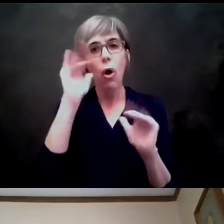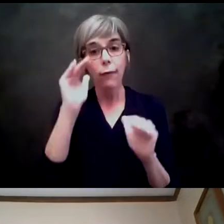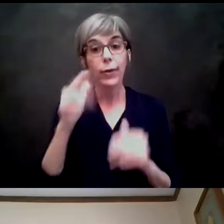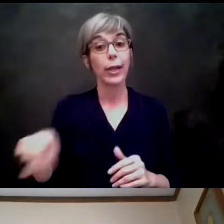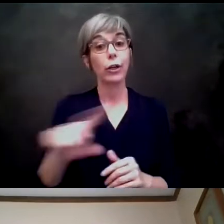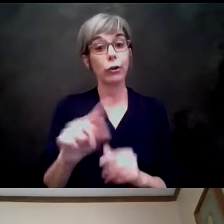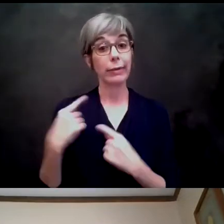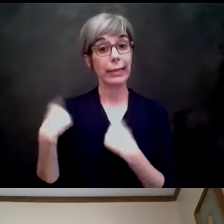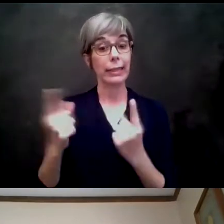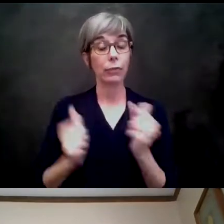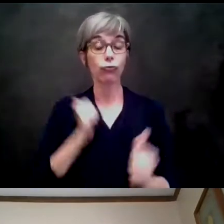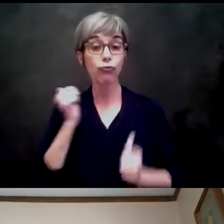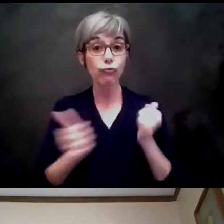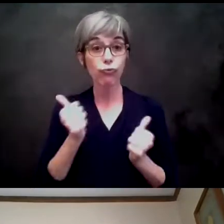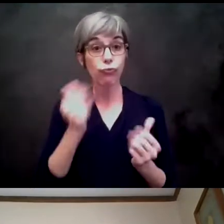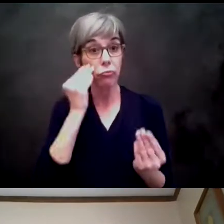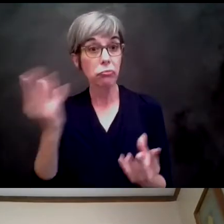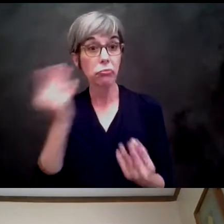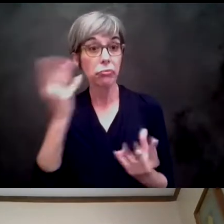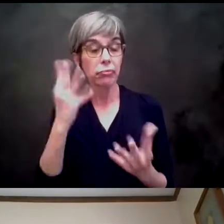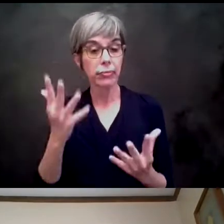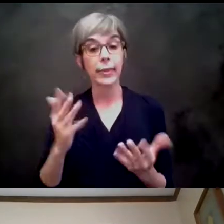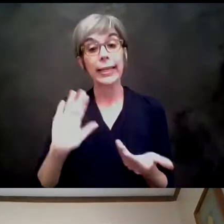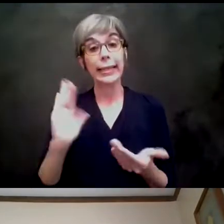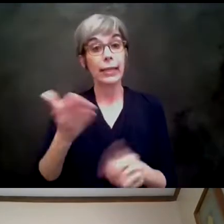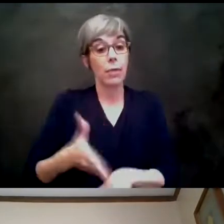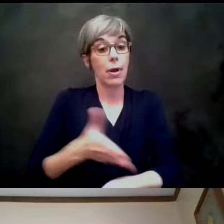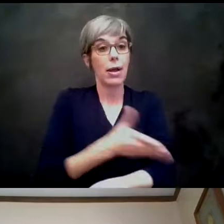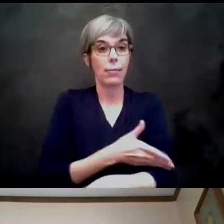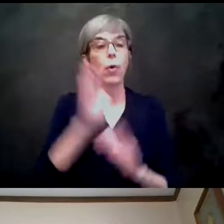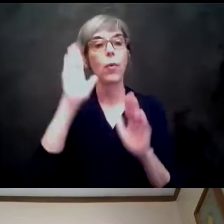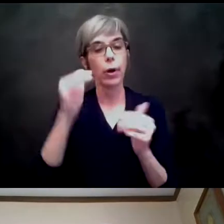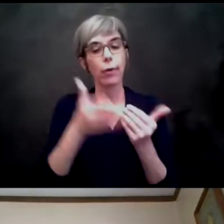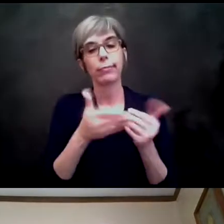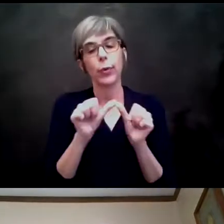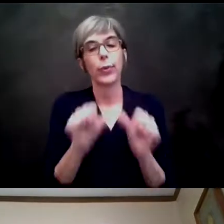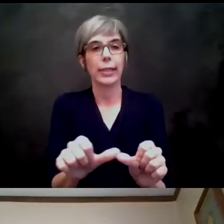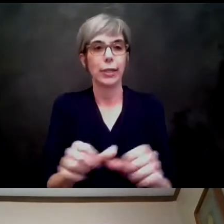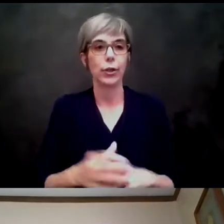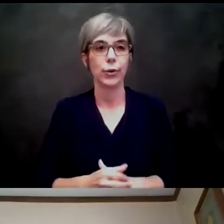made. Earlier this week, Governor J.B. Pritzker shared metrics that show our